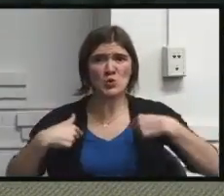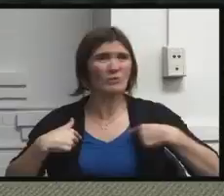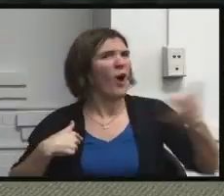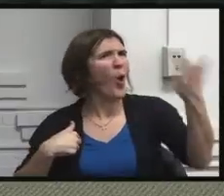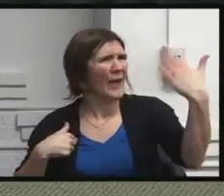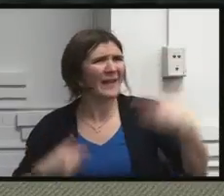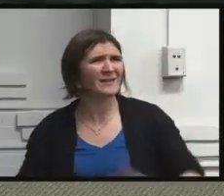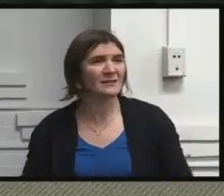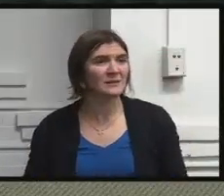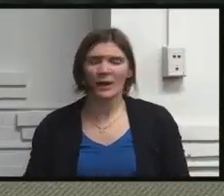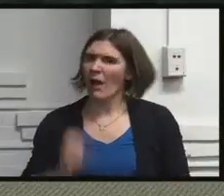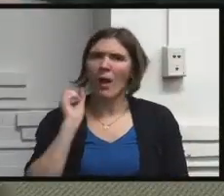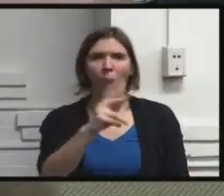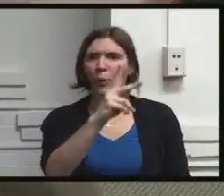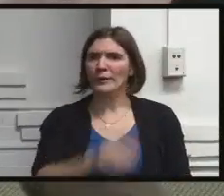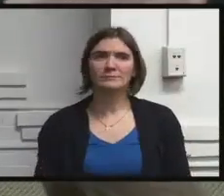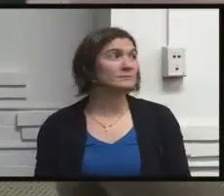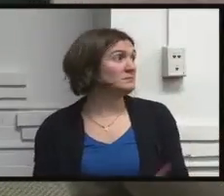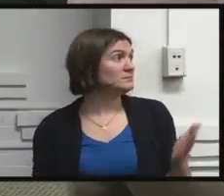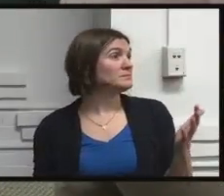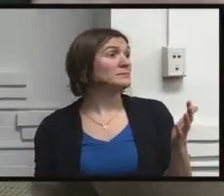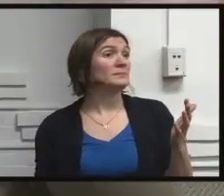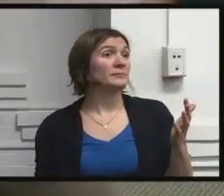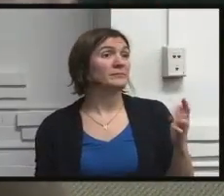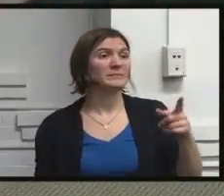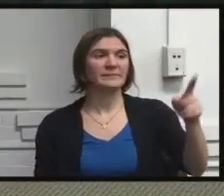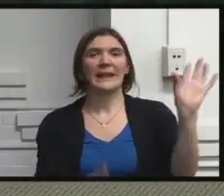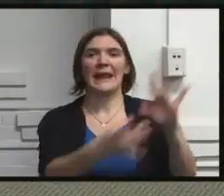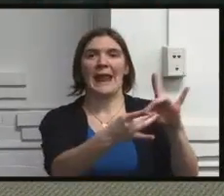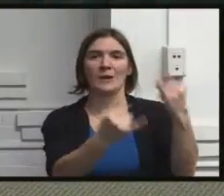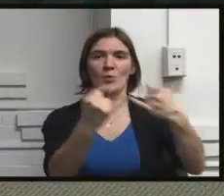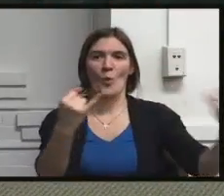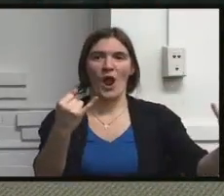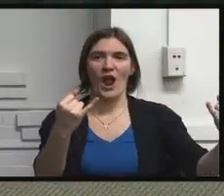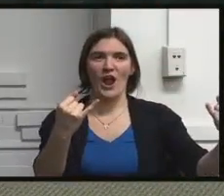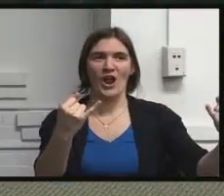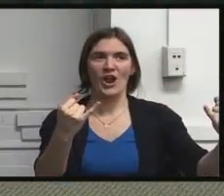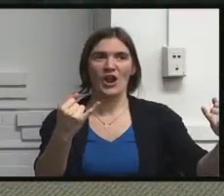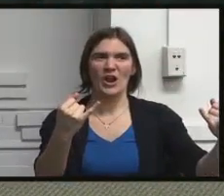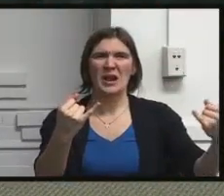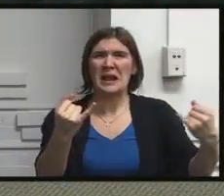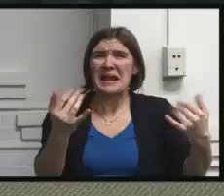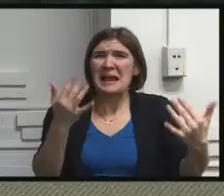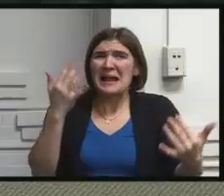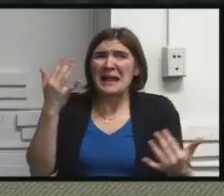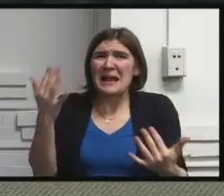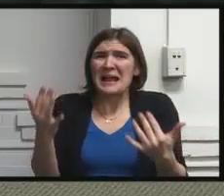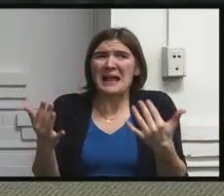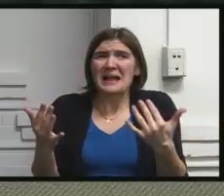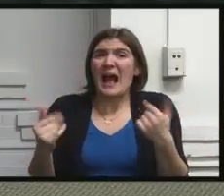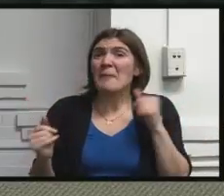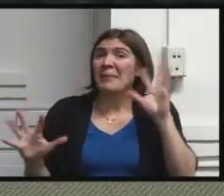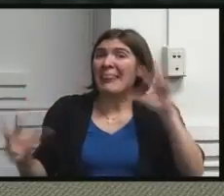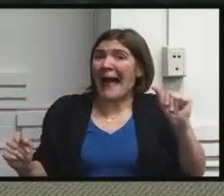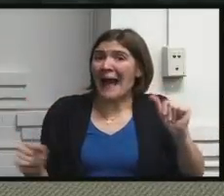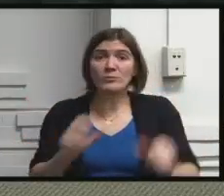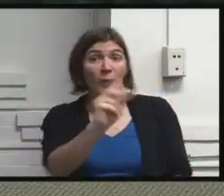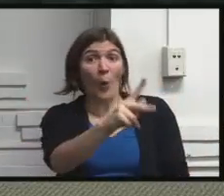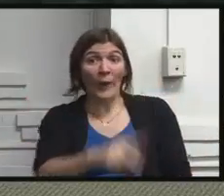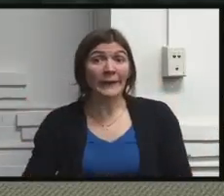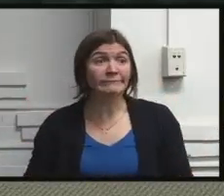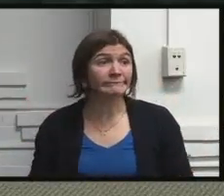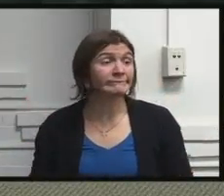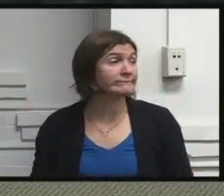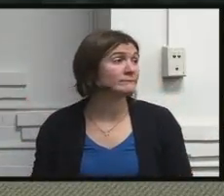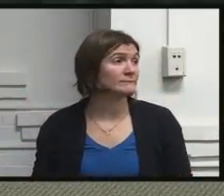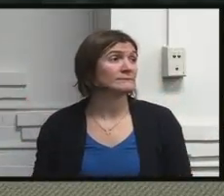Yeah, can I carry it? I like to move. I'm a mover. That's really up to the... Actually, that one's connected to the... I think they can hear you. I can talk really loudly. Yeah. If you